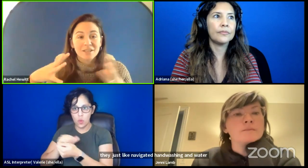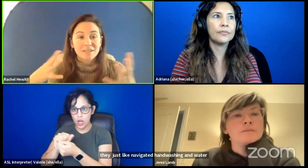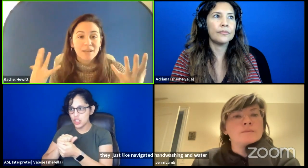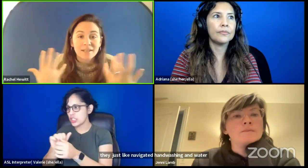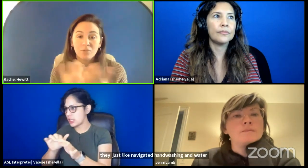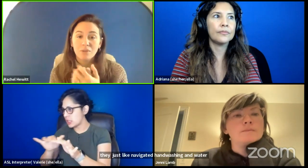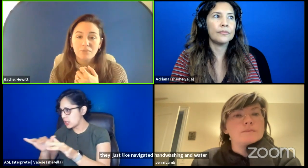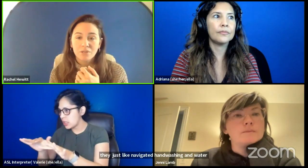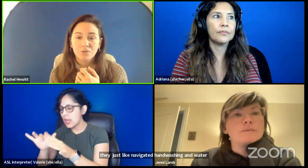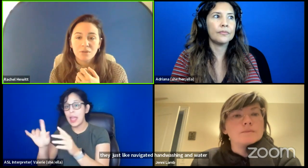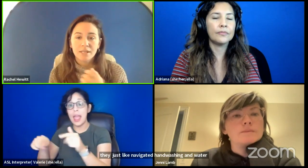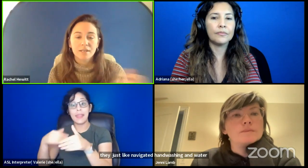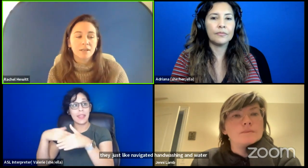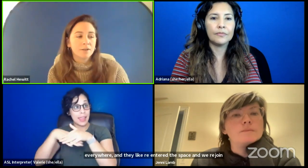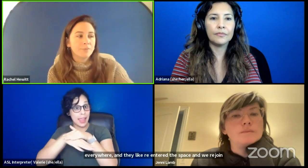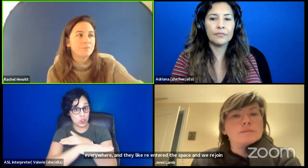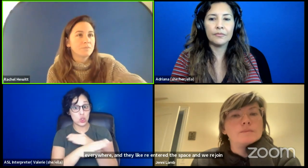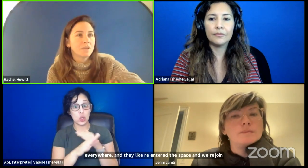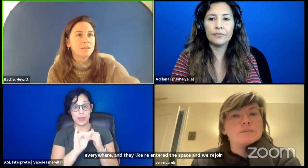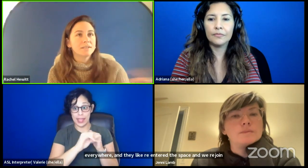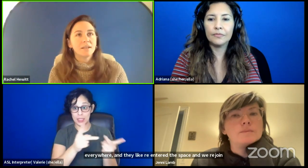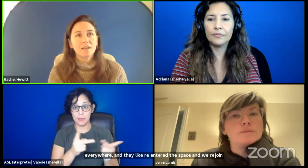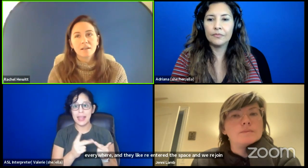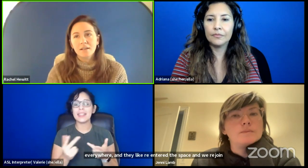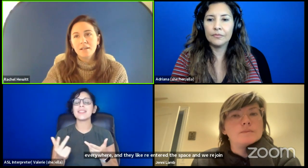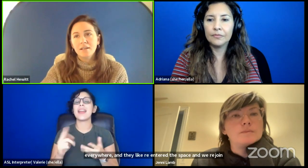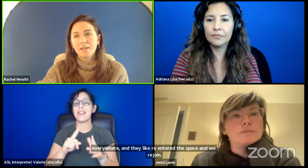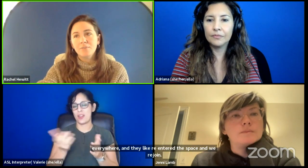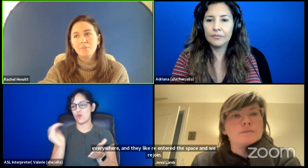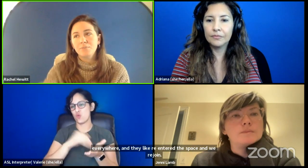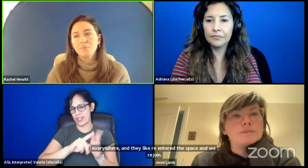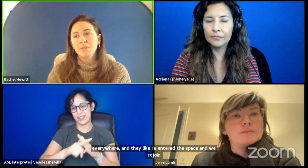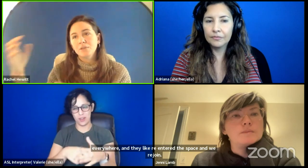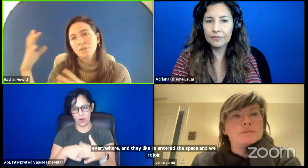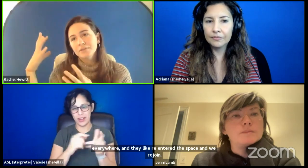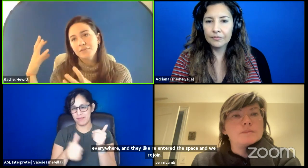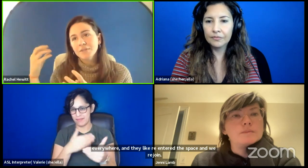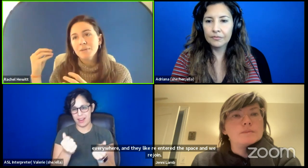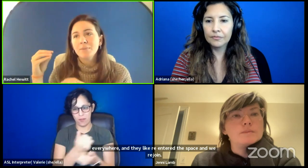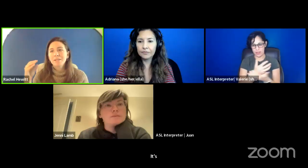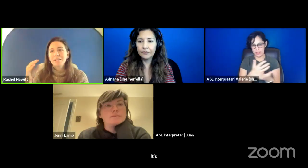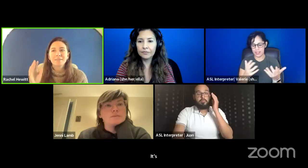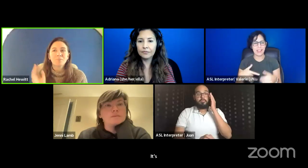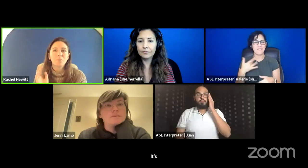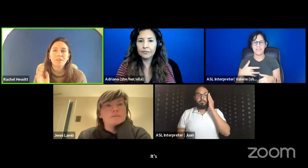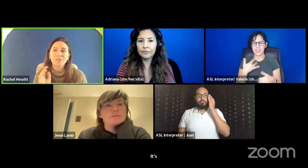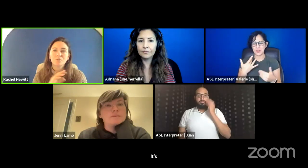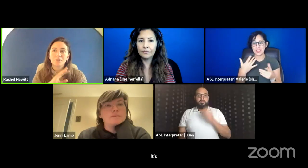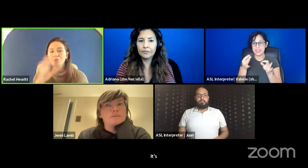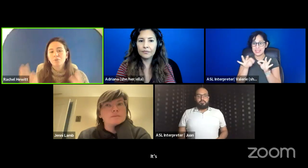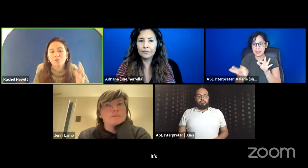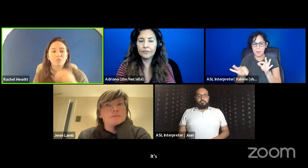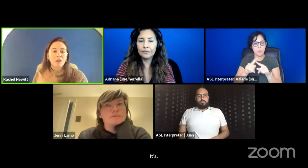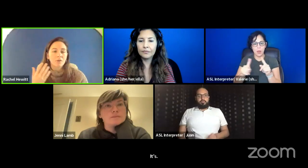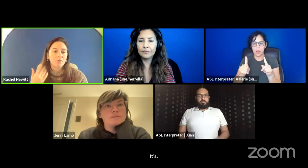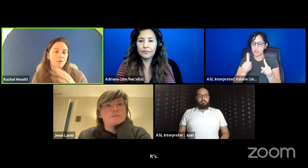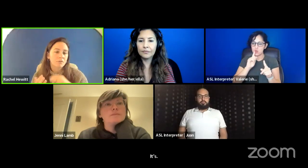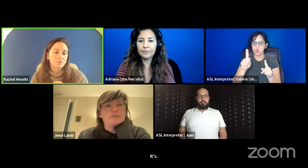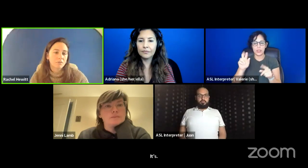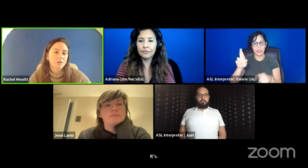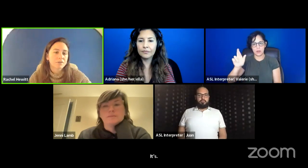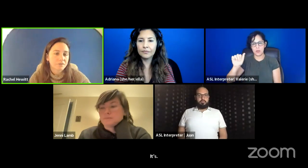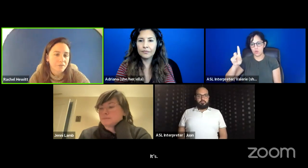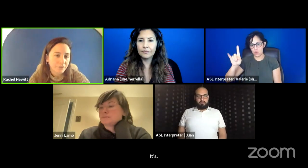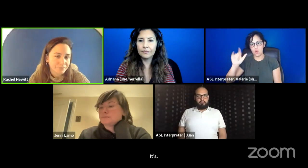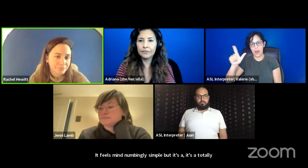like re-entered the space and we rejoin. Um, it's, uh, it, it feels mind-numbingly simple, but it's a, it's a totally radical